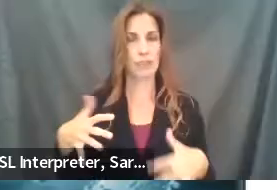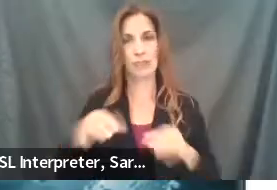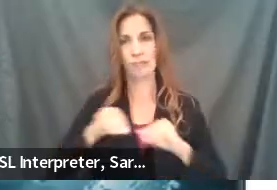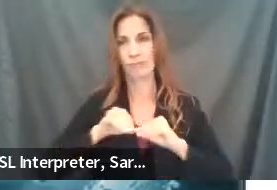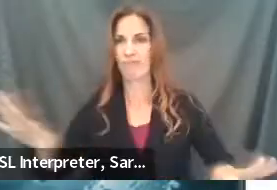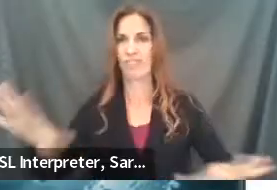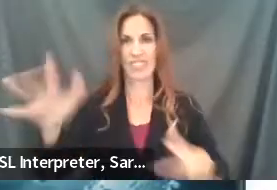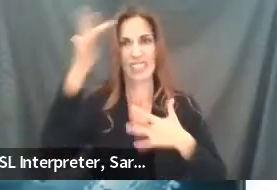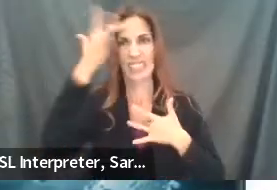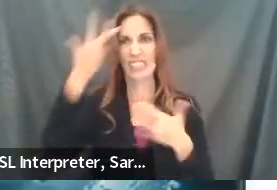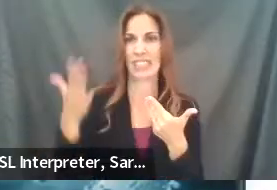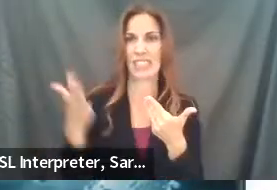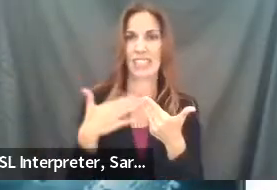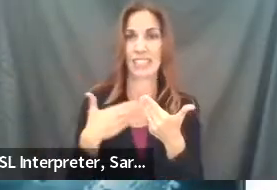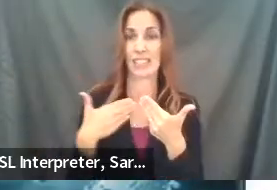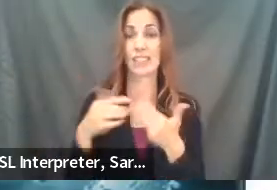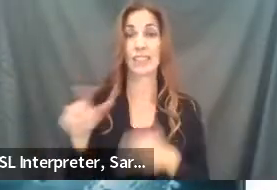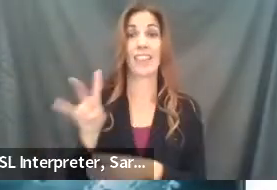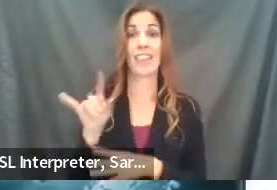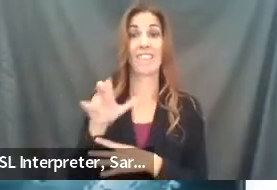by a virus called